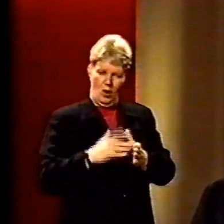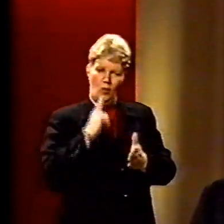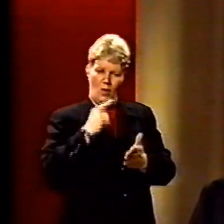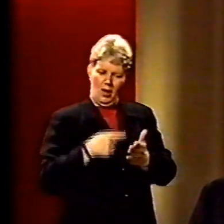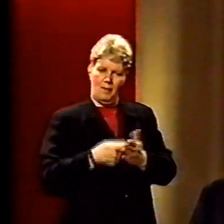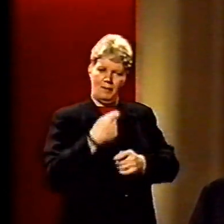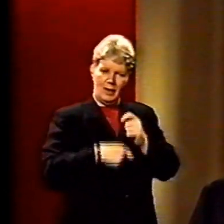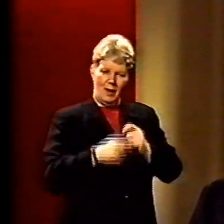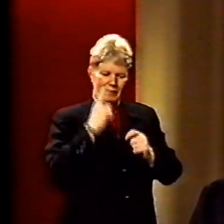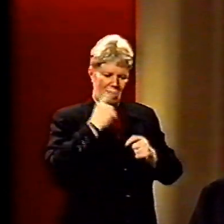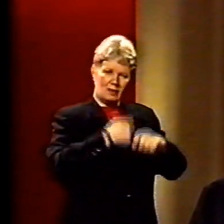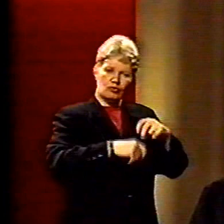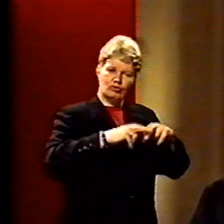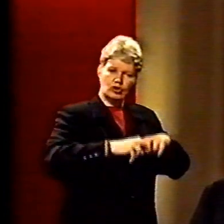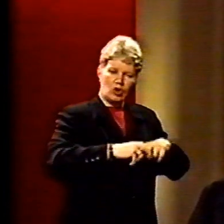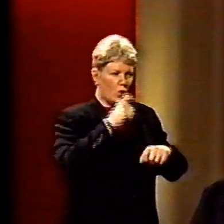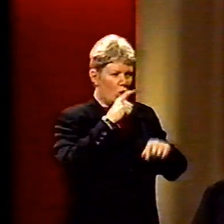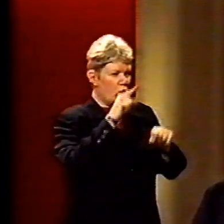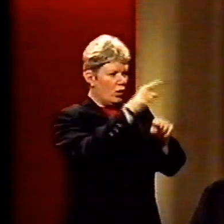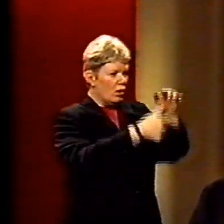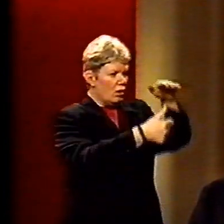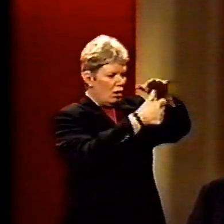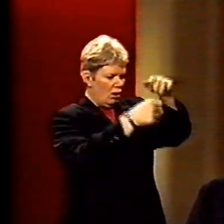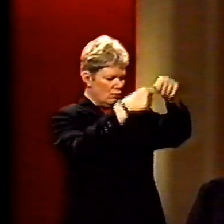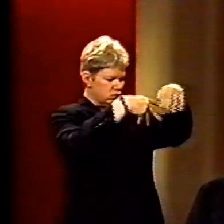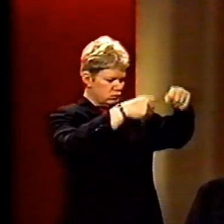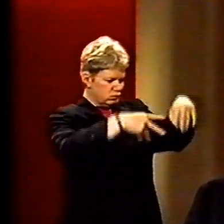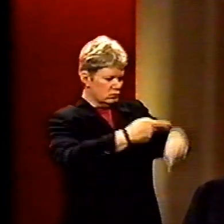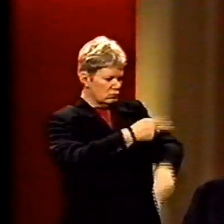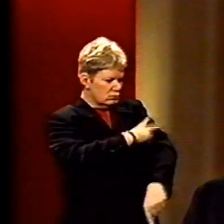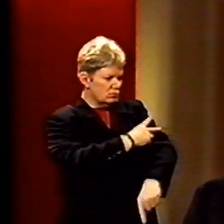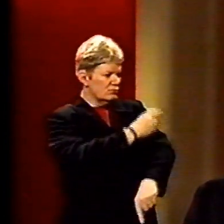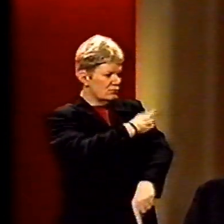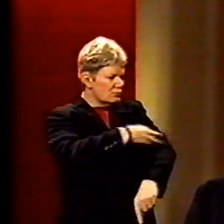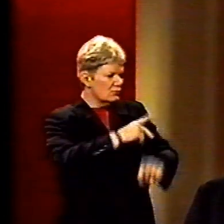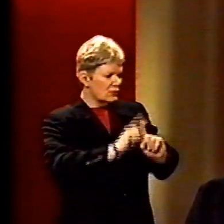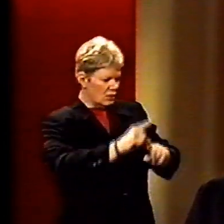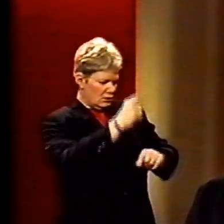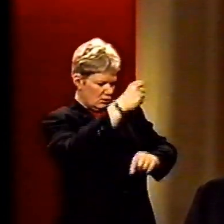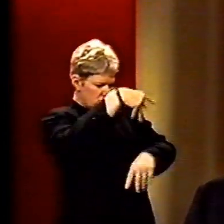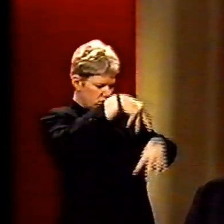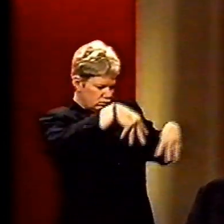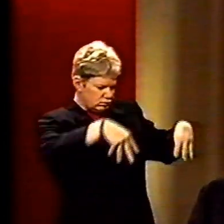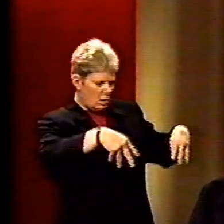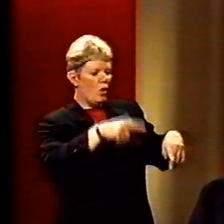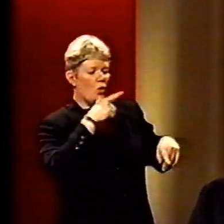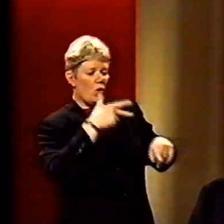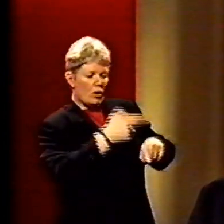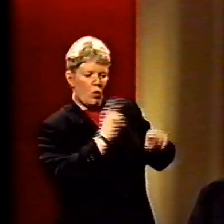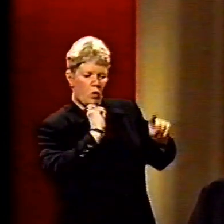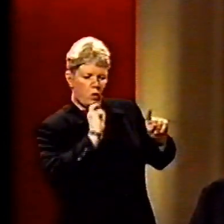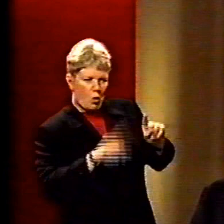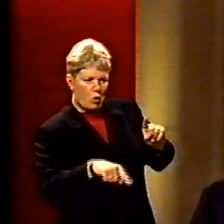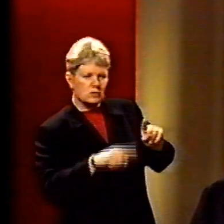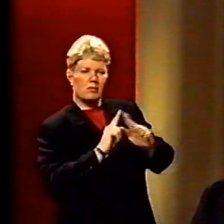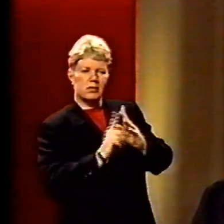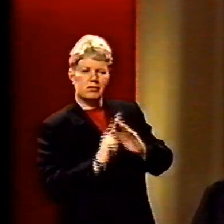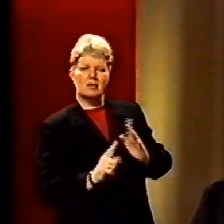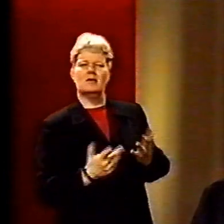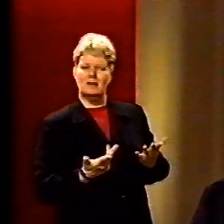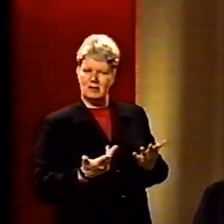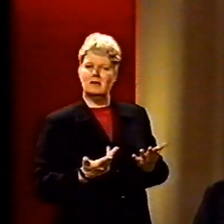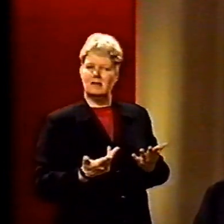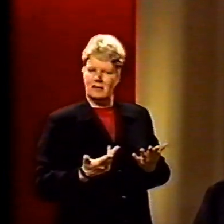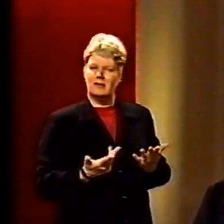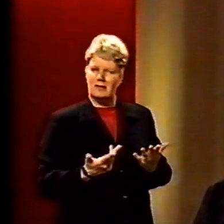is to do the research to put that command structure in place so that we can all understand who was in charge when and who